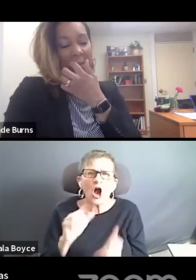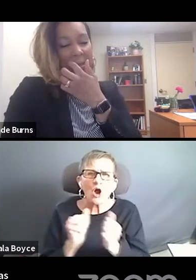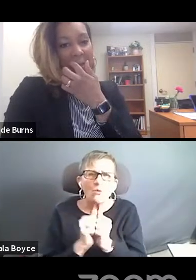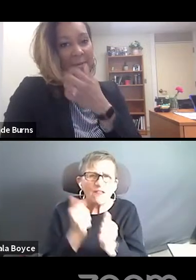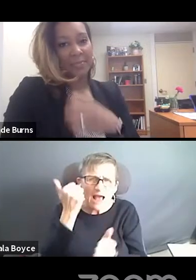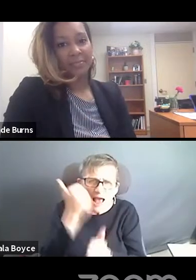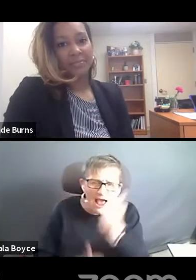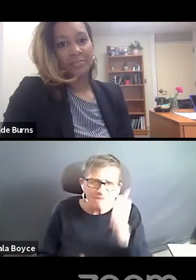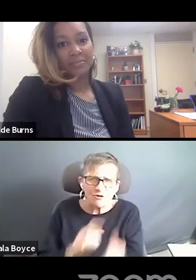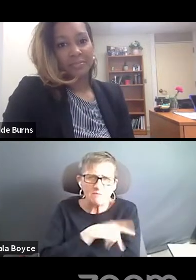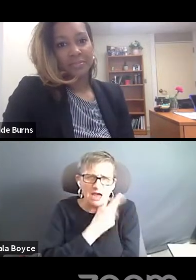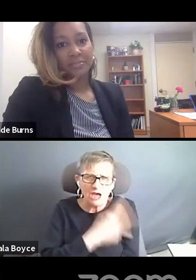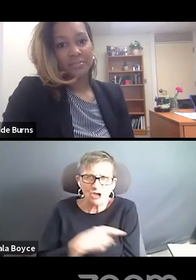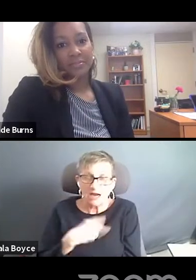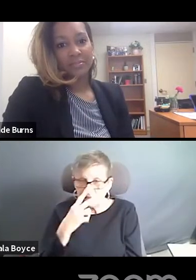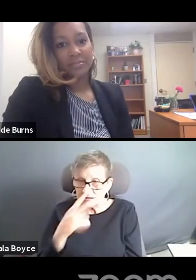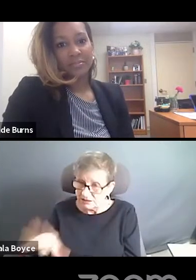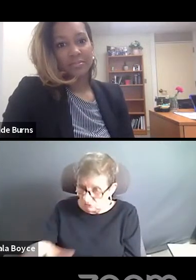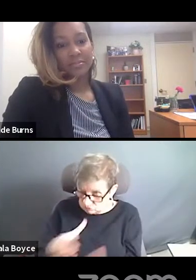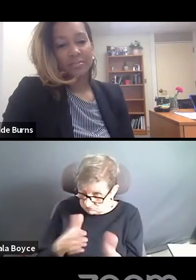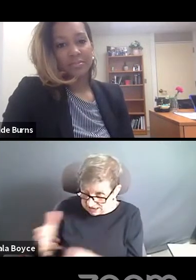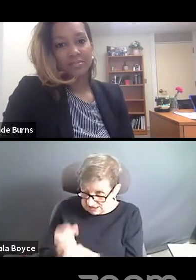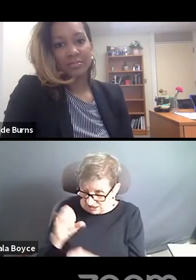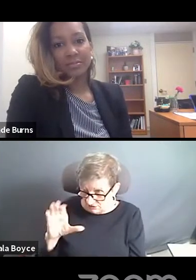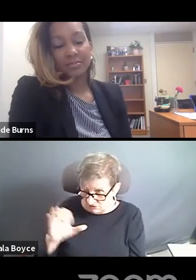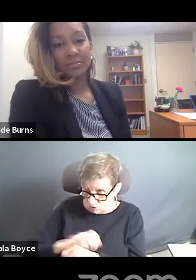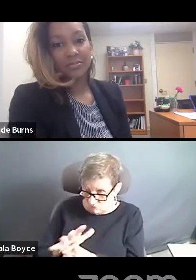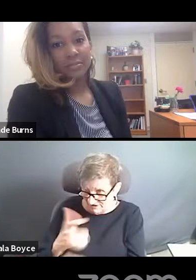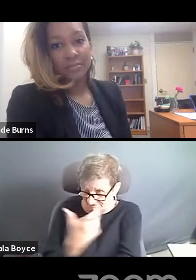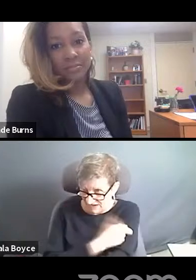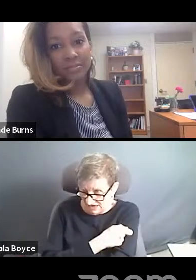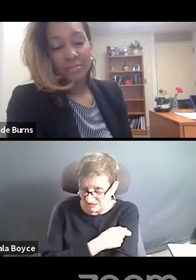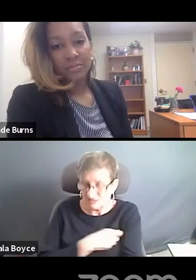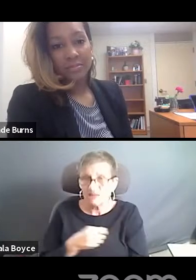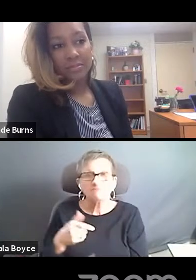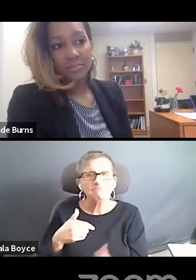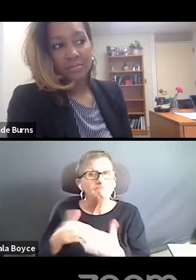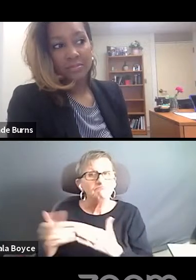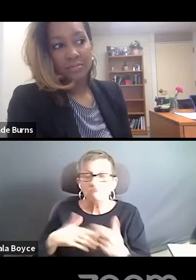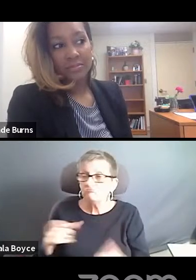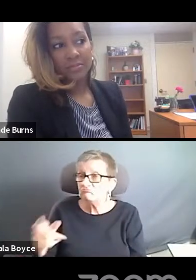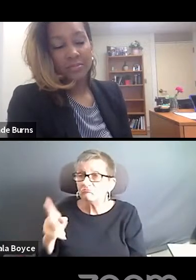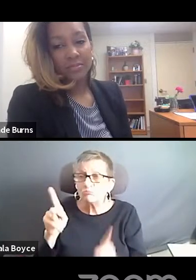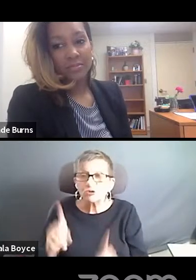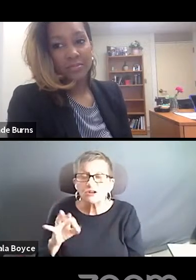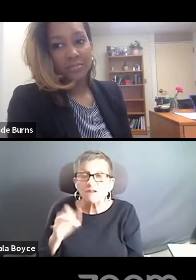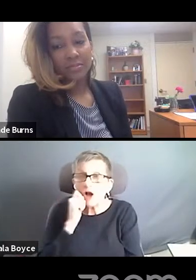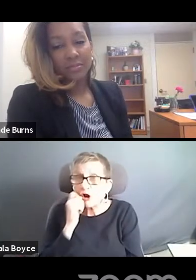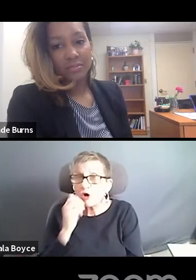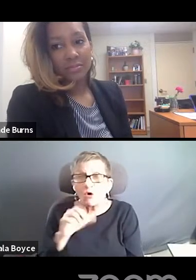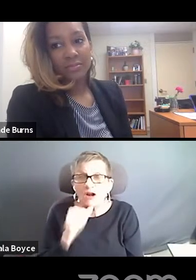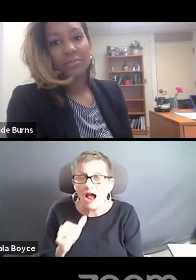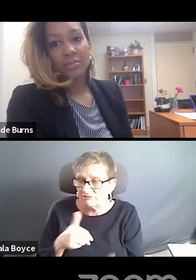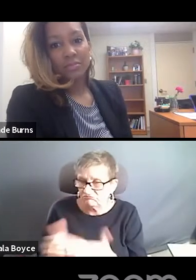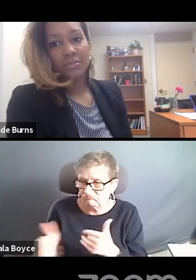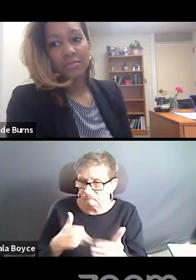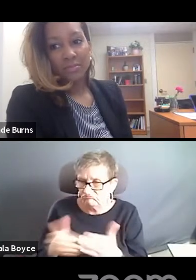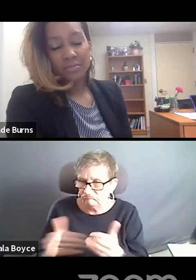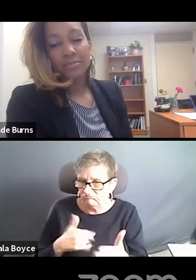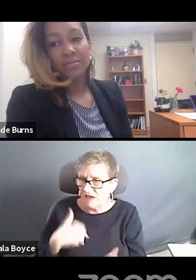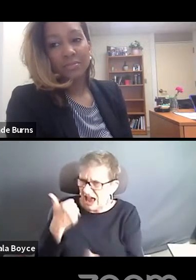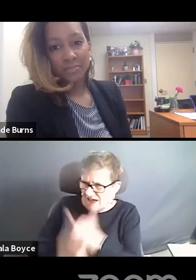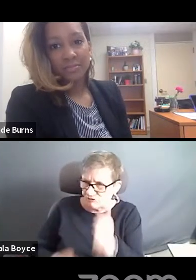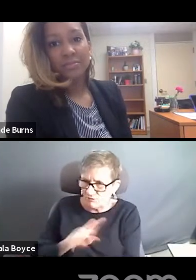I see. I say, are you planning on getting the COVID vaccine? Whether they're a person of color or not, every single patient I say, are you going